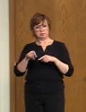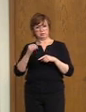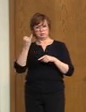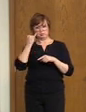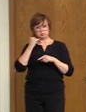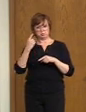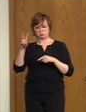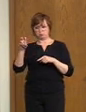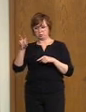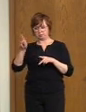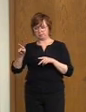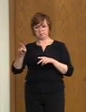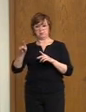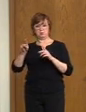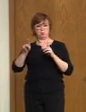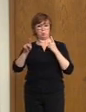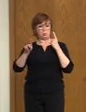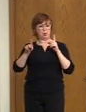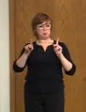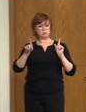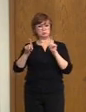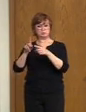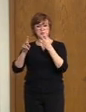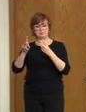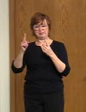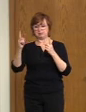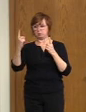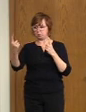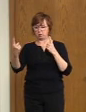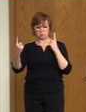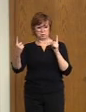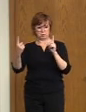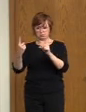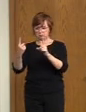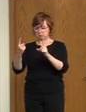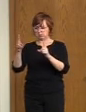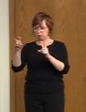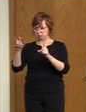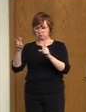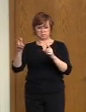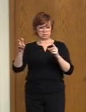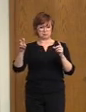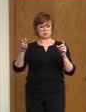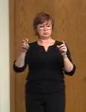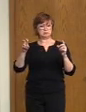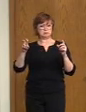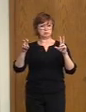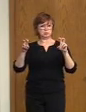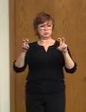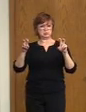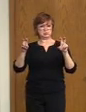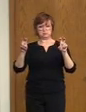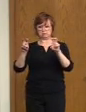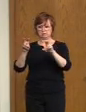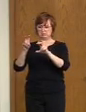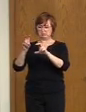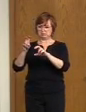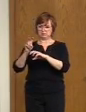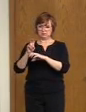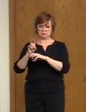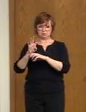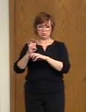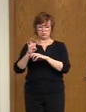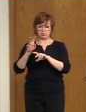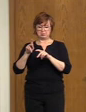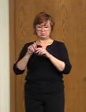you have an additional 200 people from the community coming in. So I think the risks are very high, and I think we just need to think through very